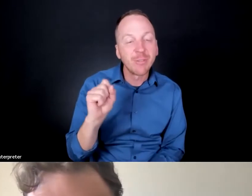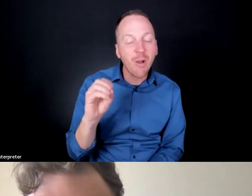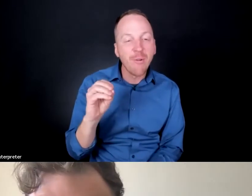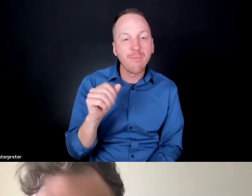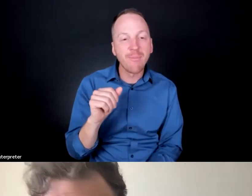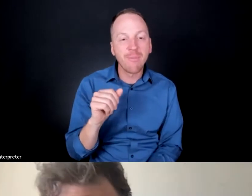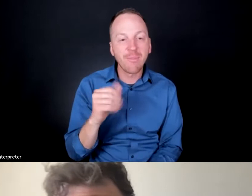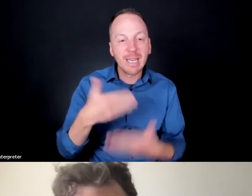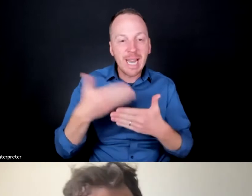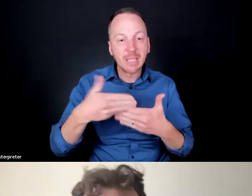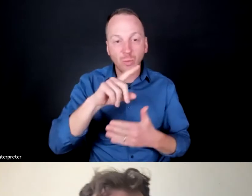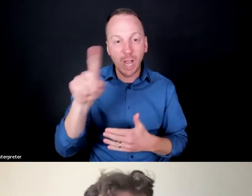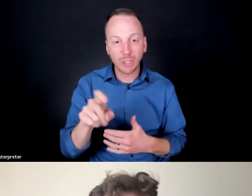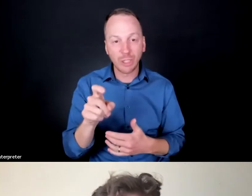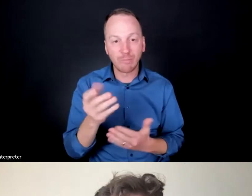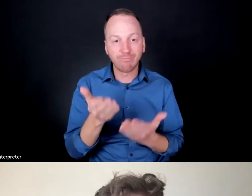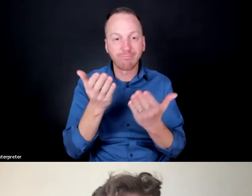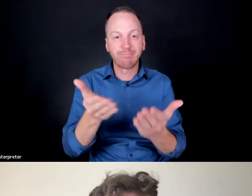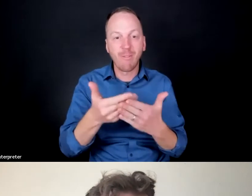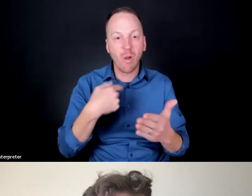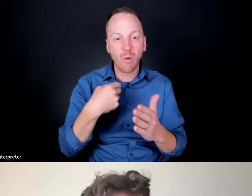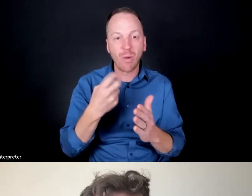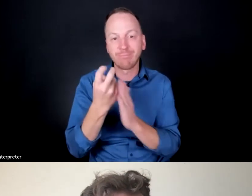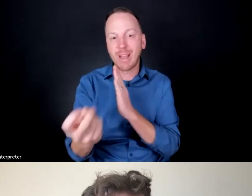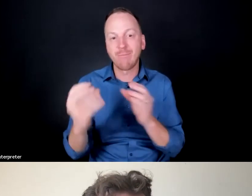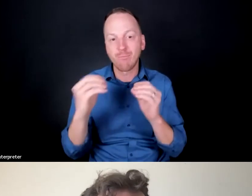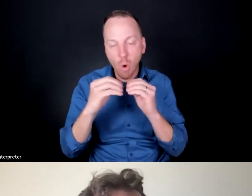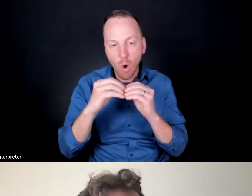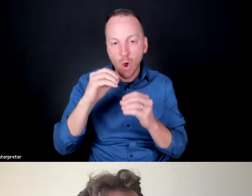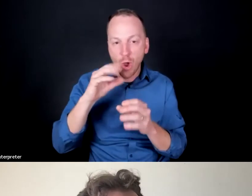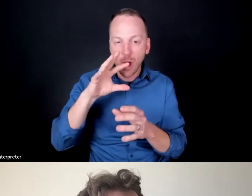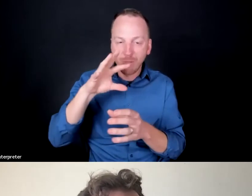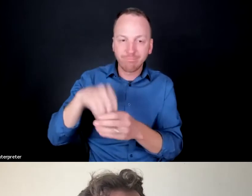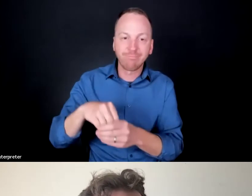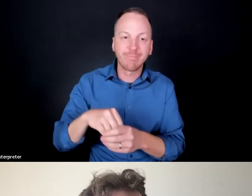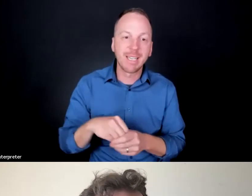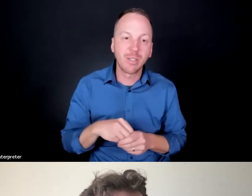So the next question, before we dive a little bit more into,